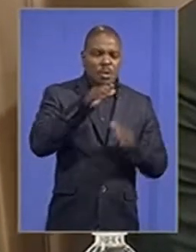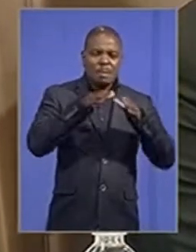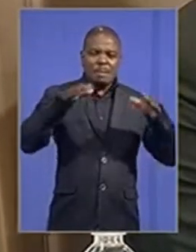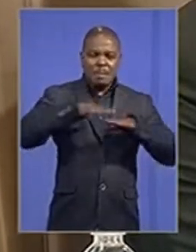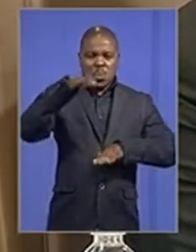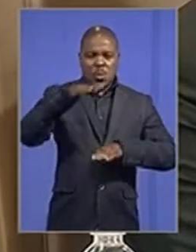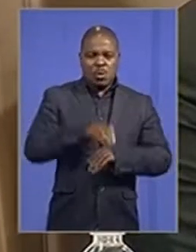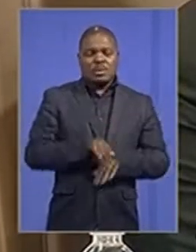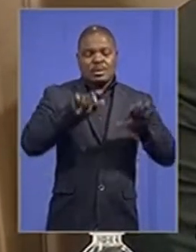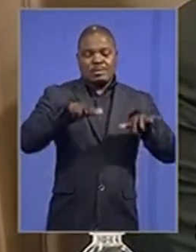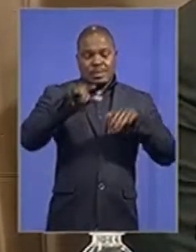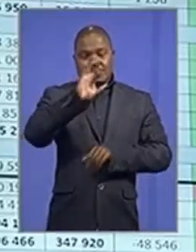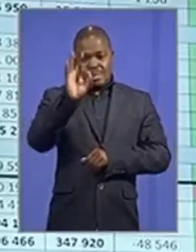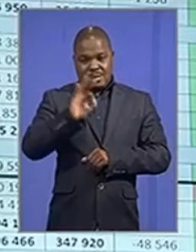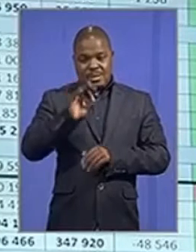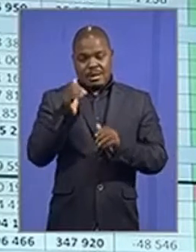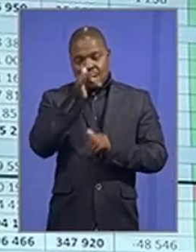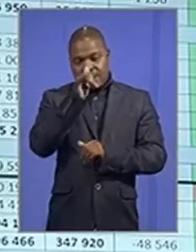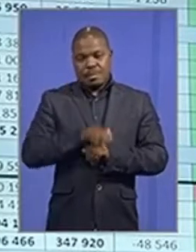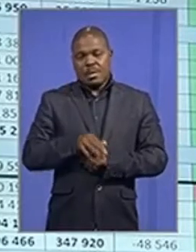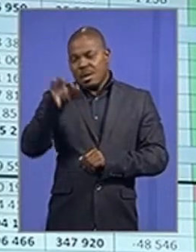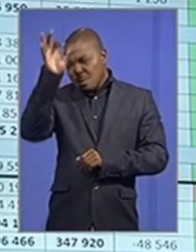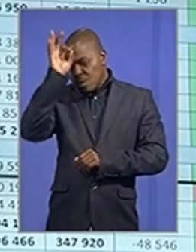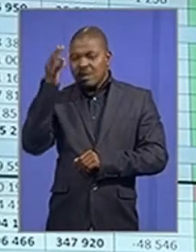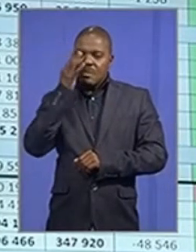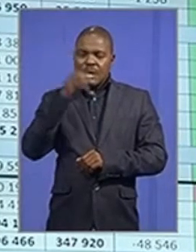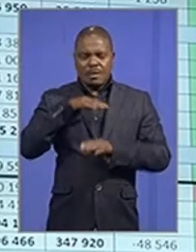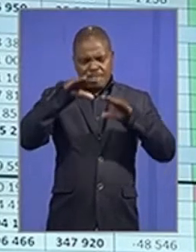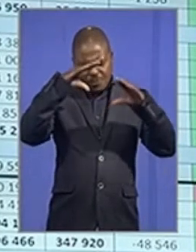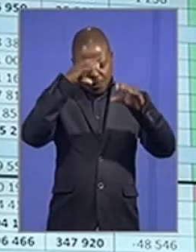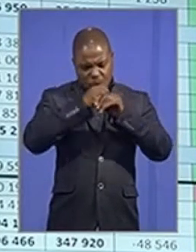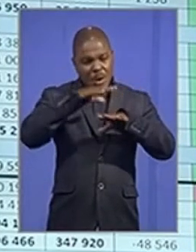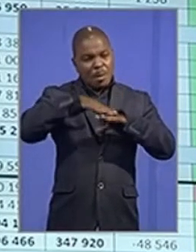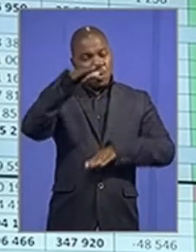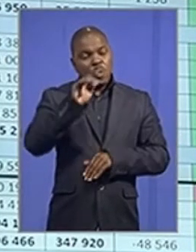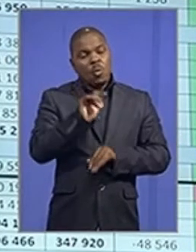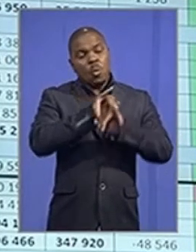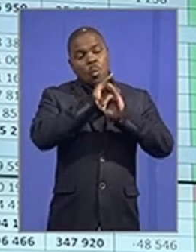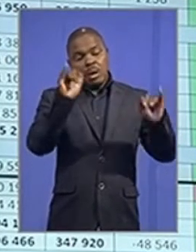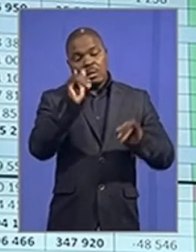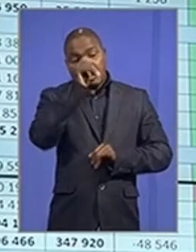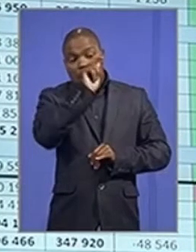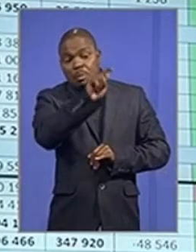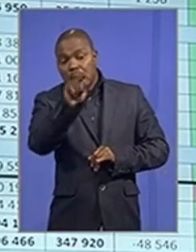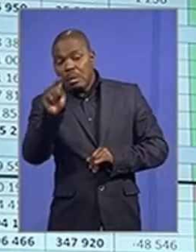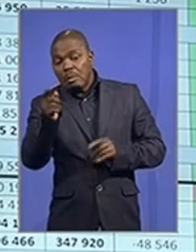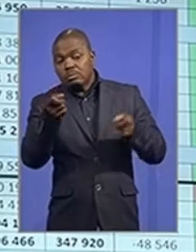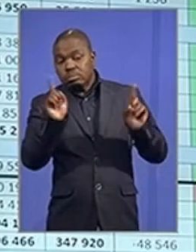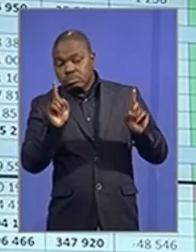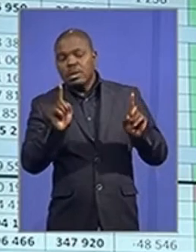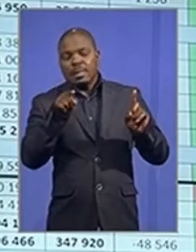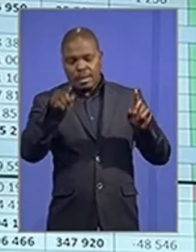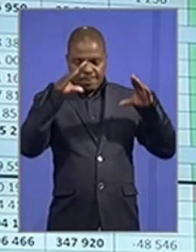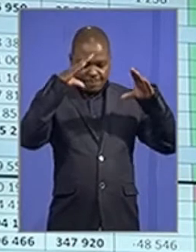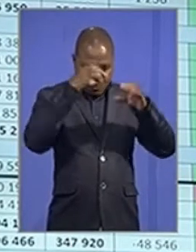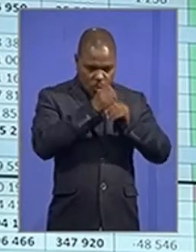di le 17. Maphodisi a re a tsepamisa mogopolo mo mafelong a itemogetseng bosenyi jo bo tsweletseng go oketsega